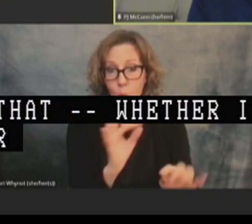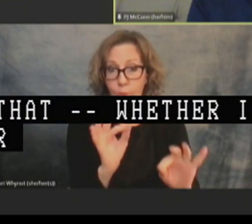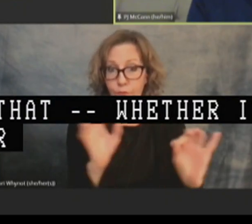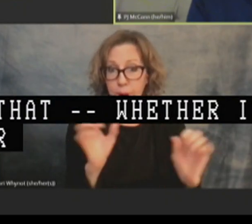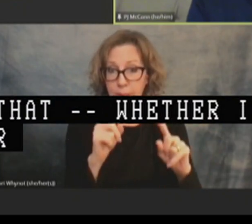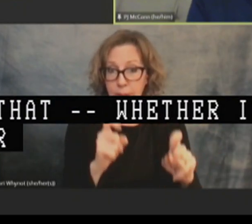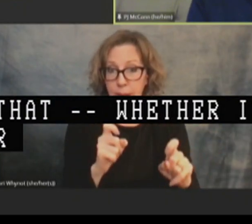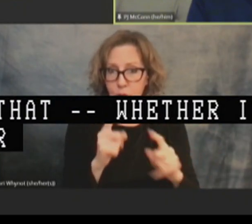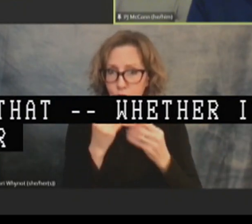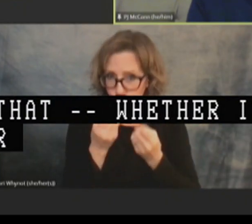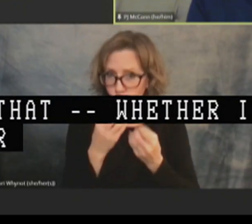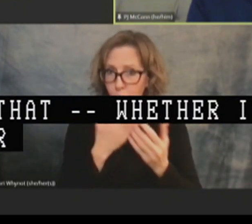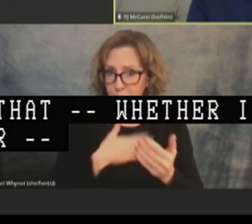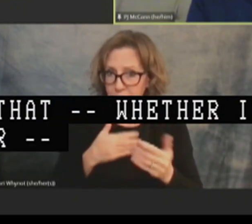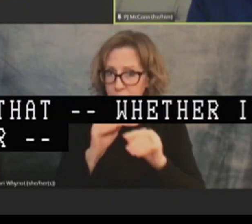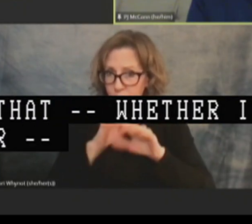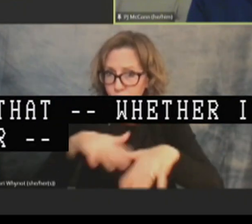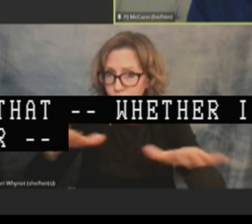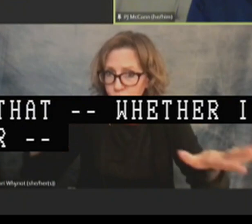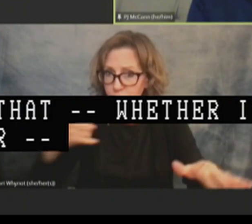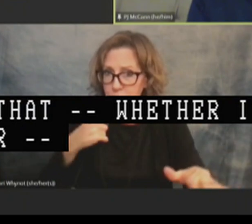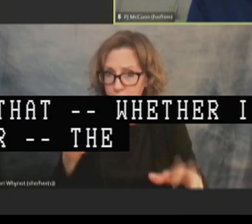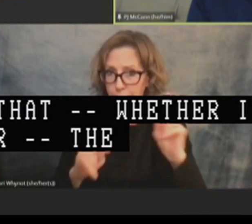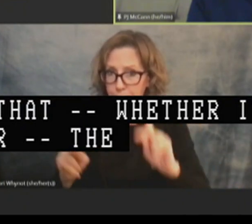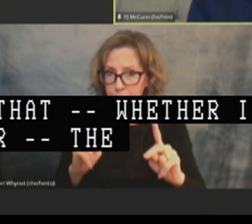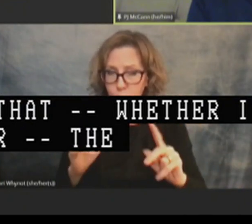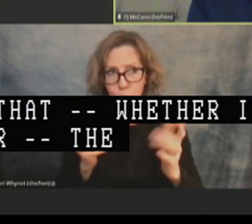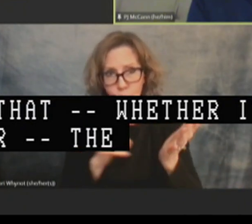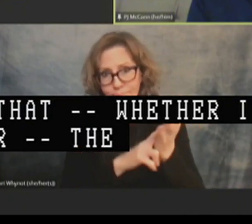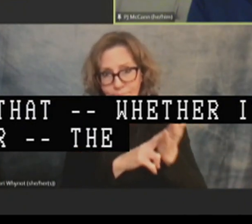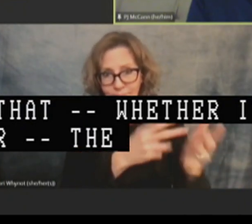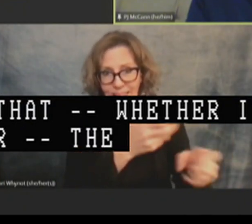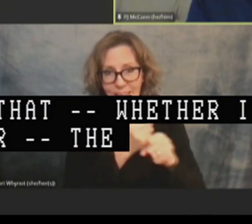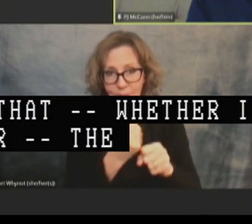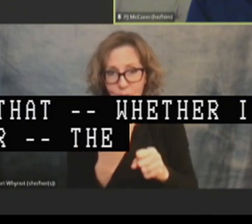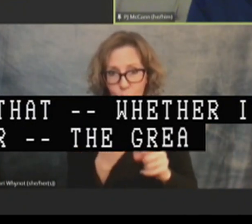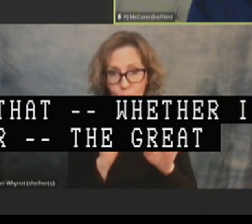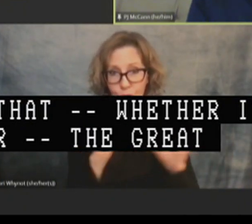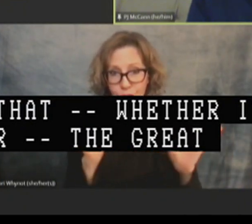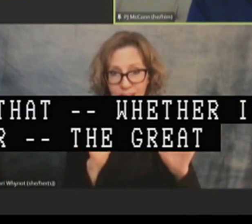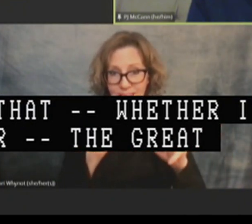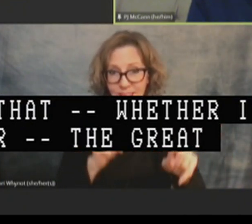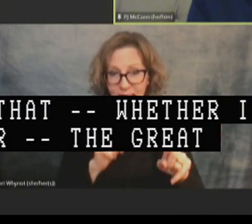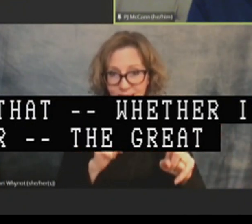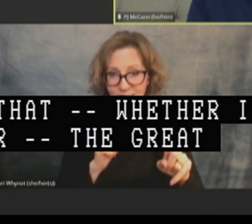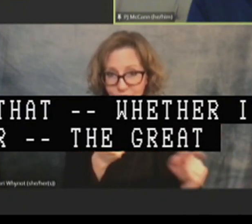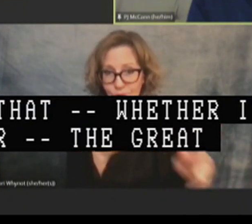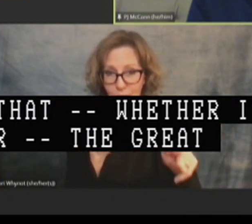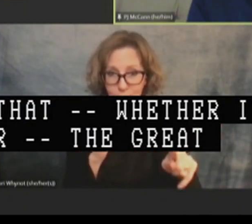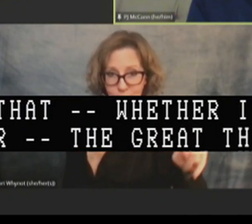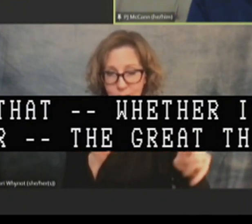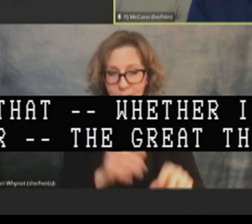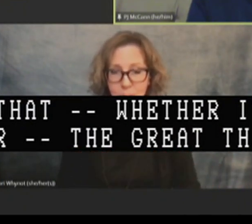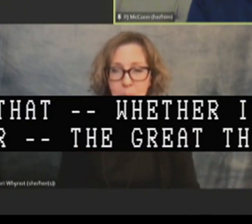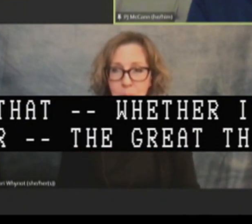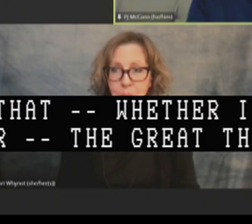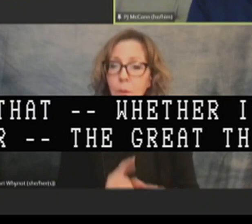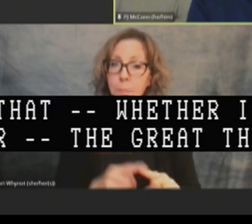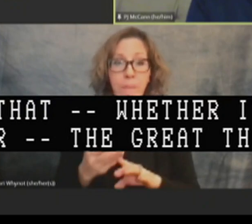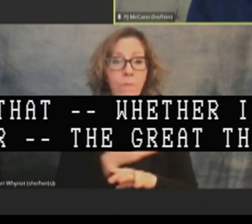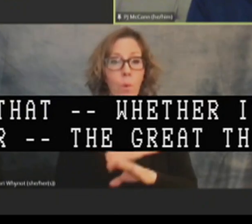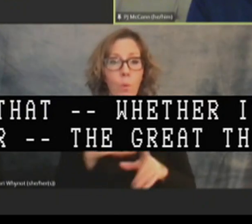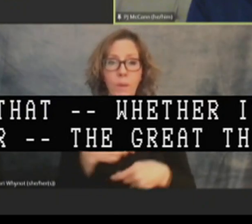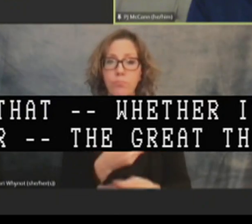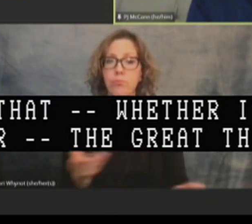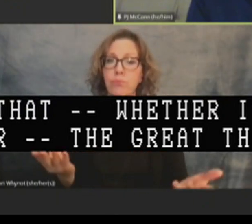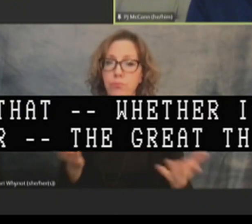with others. The city, you know, recognizing that that when we just made them available to all members of the public,